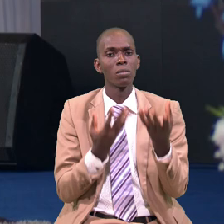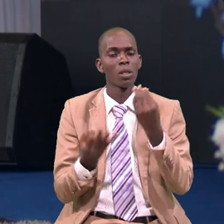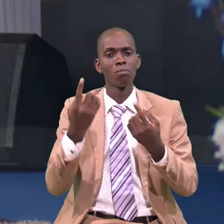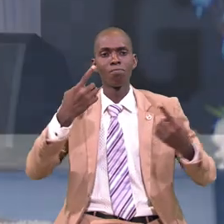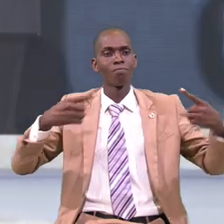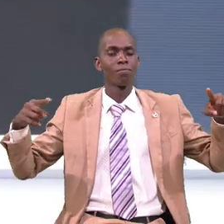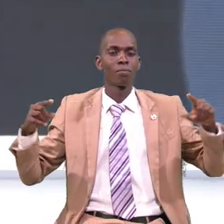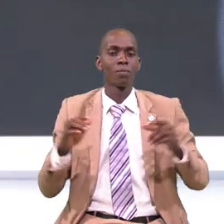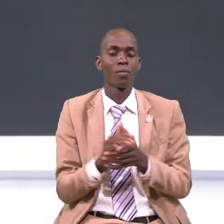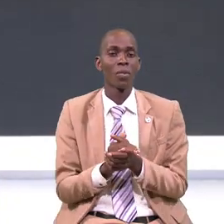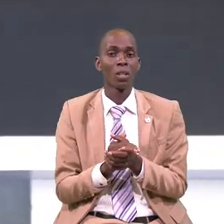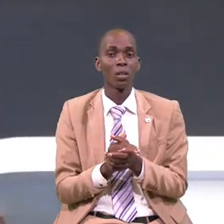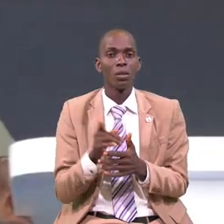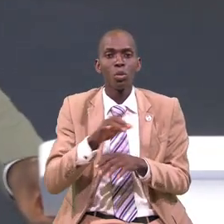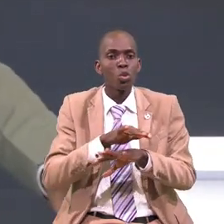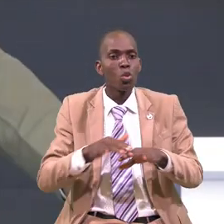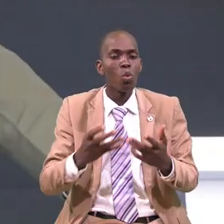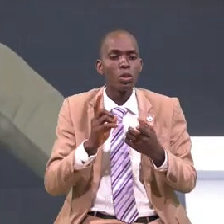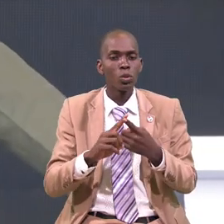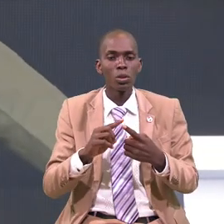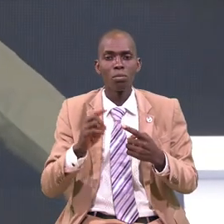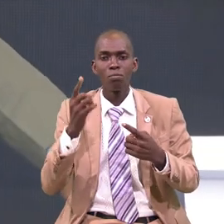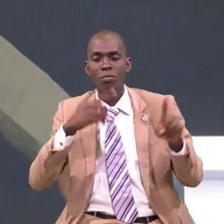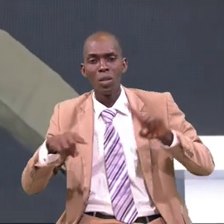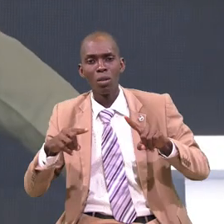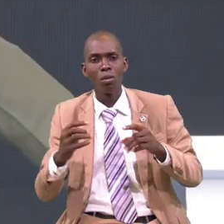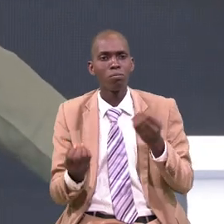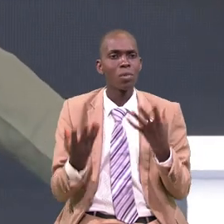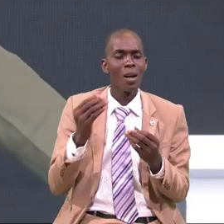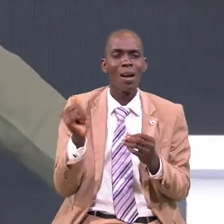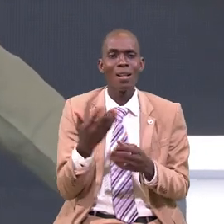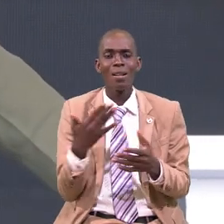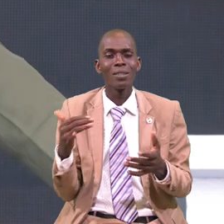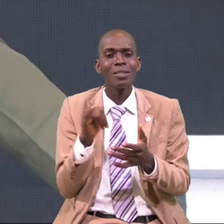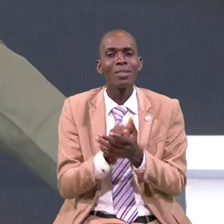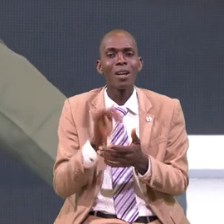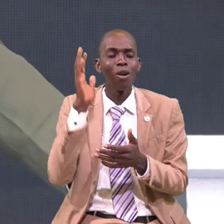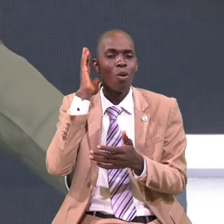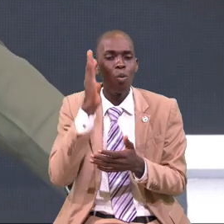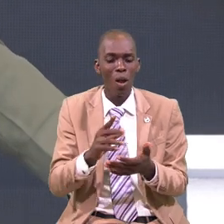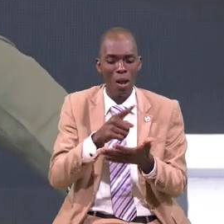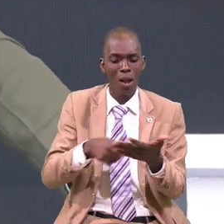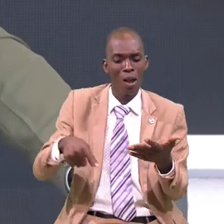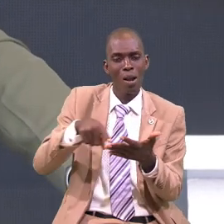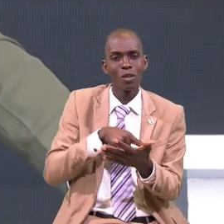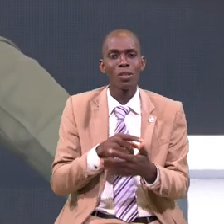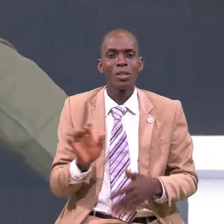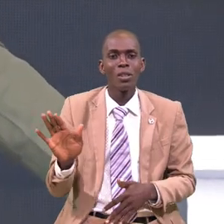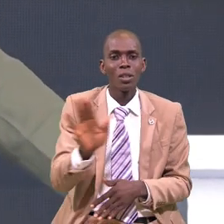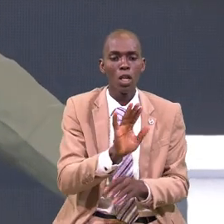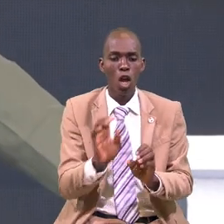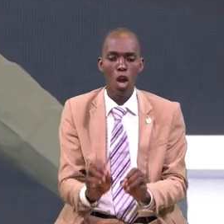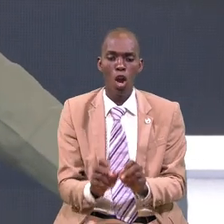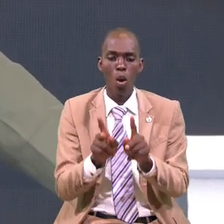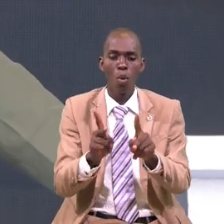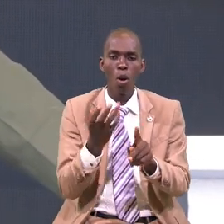They don't want to say anything or go any direction that will cancel their opportunity of getting